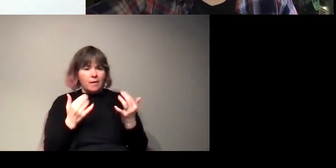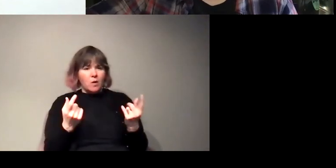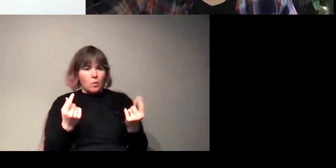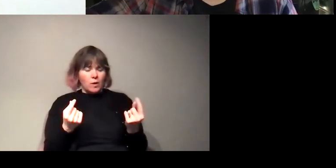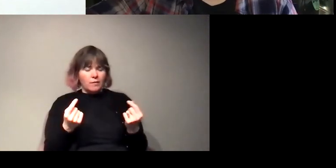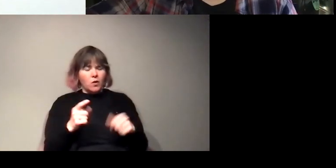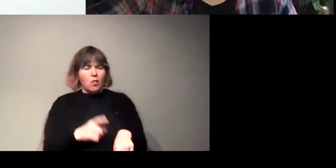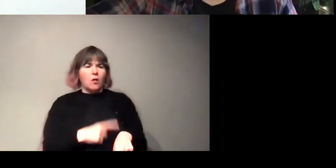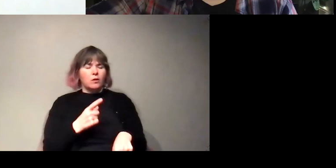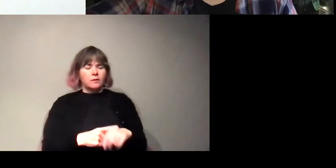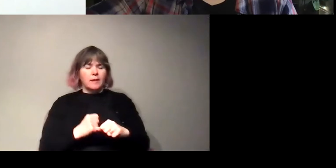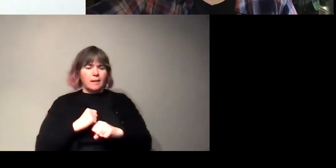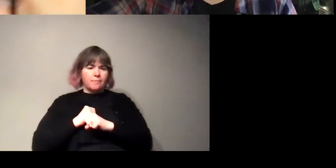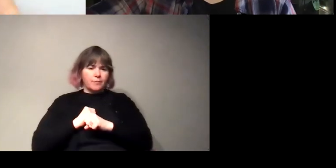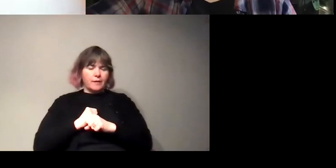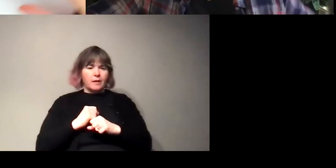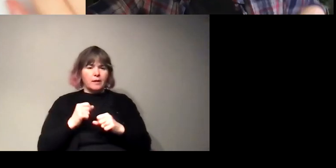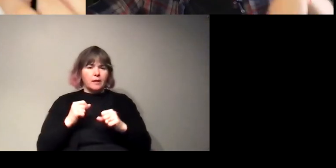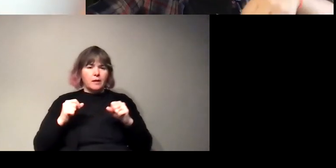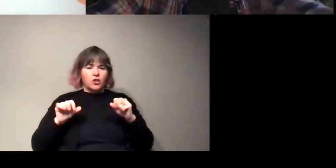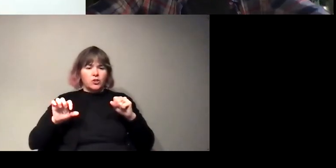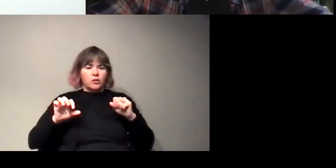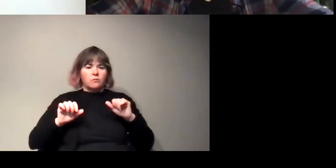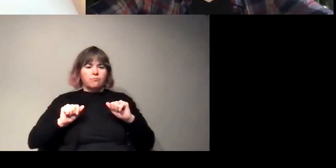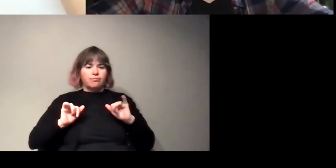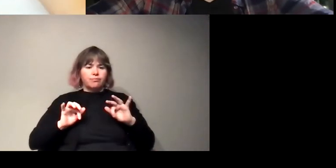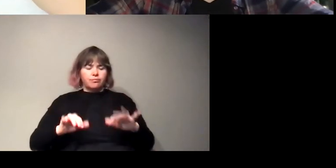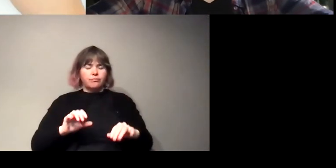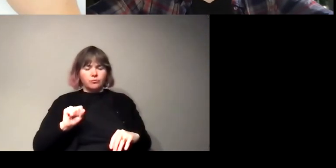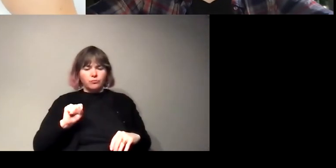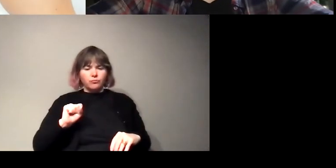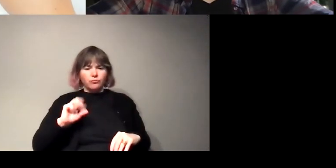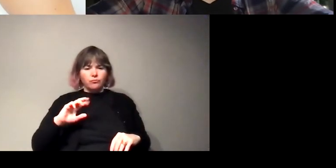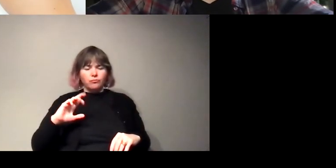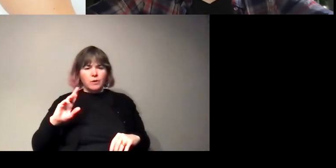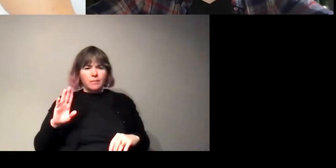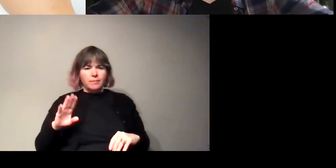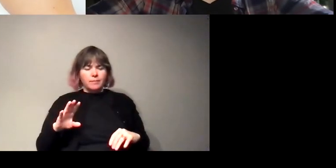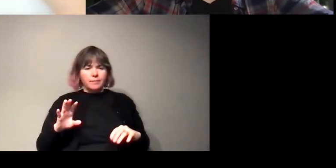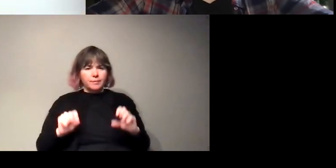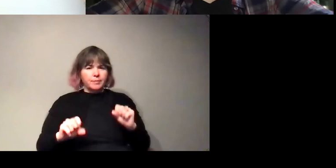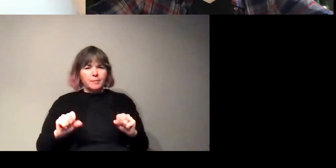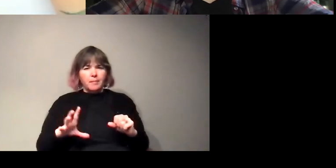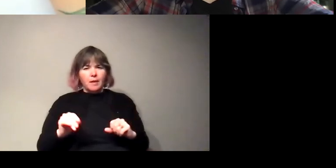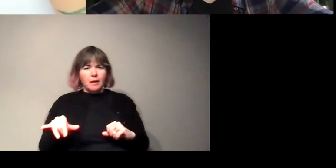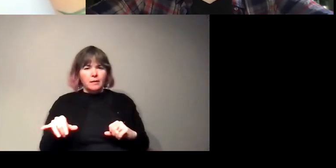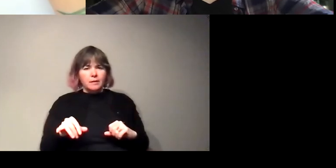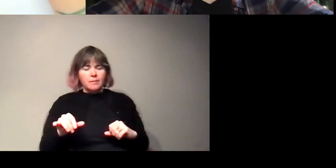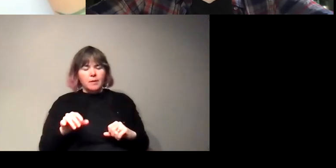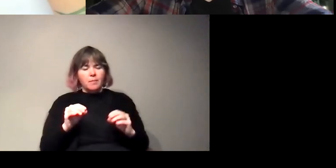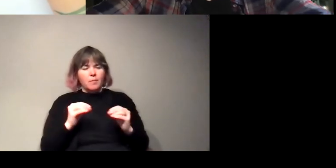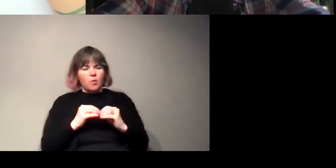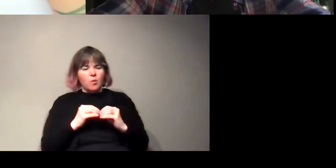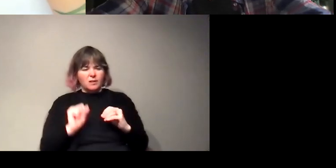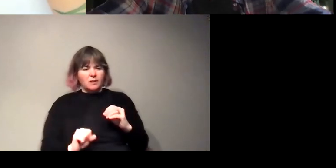it from becoming just like completely overgrown by shrubby stuff. And similar, but further south, you